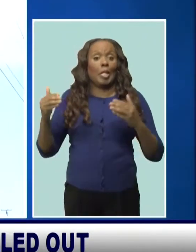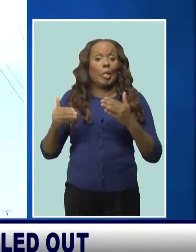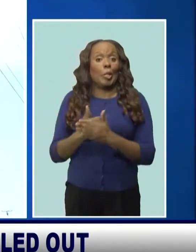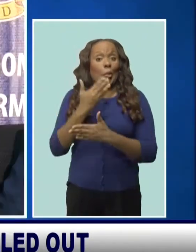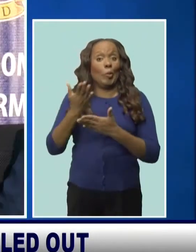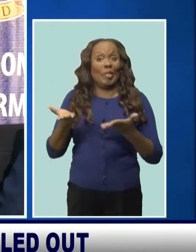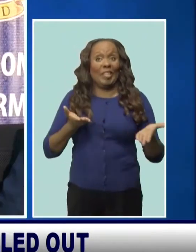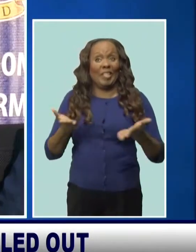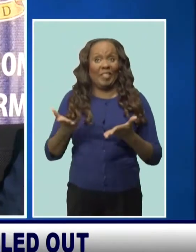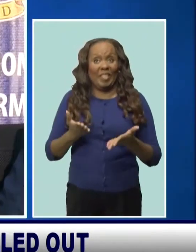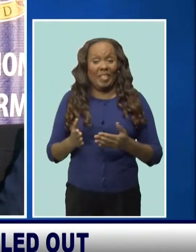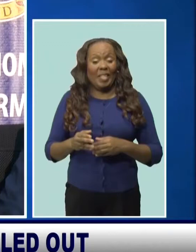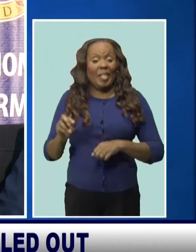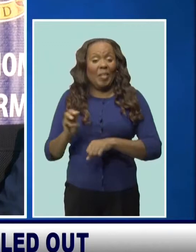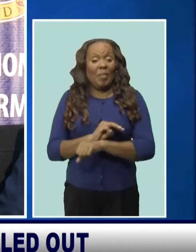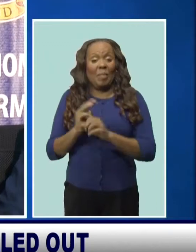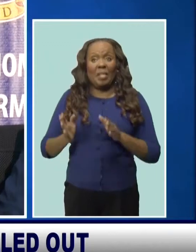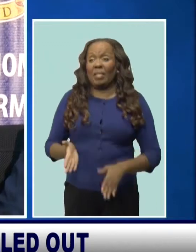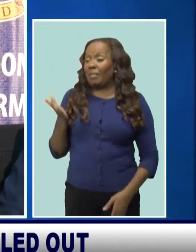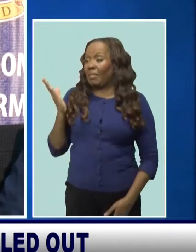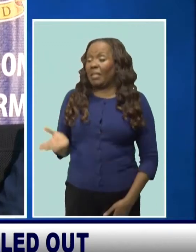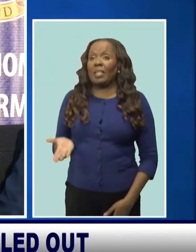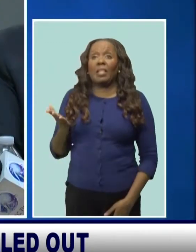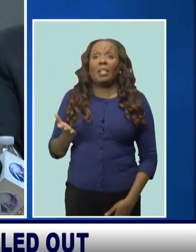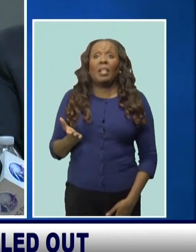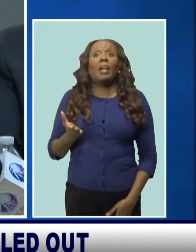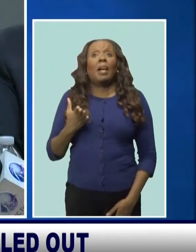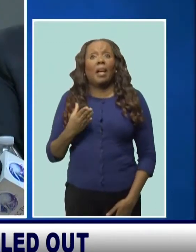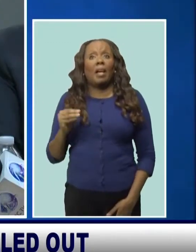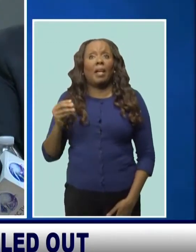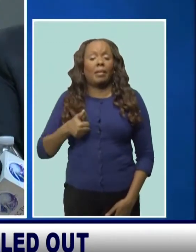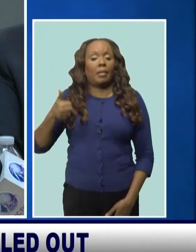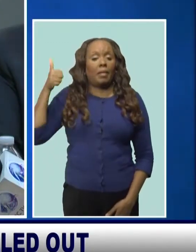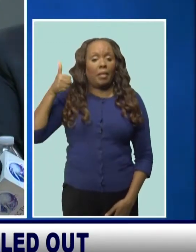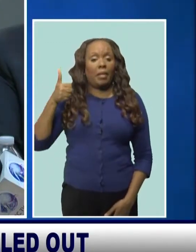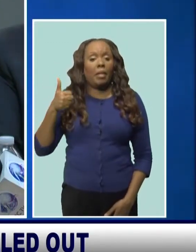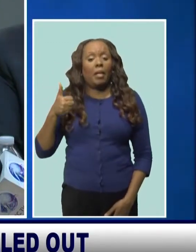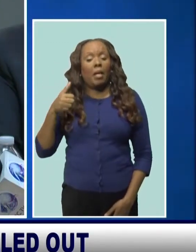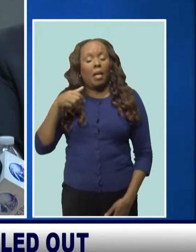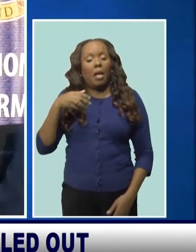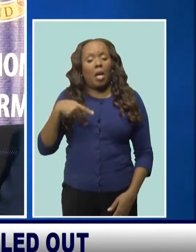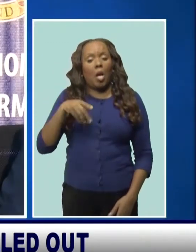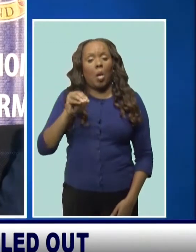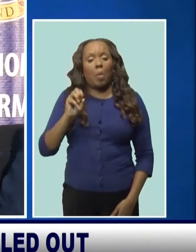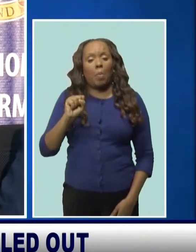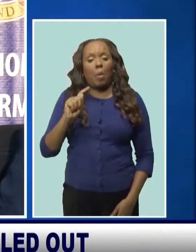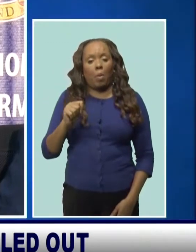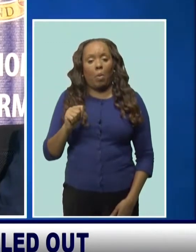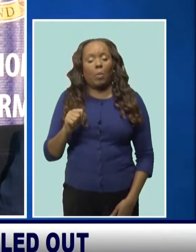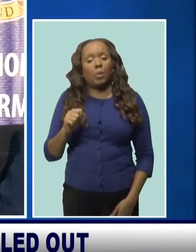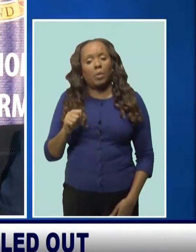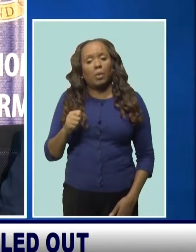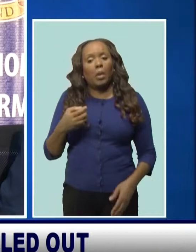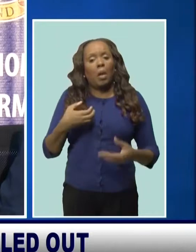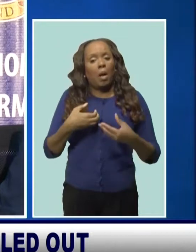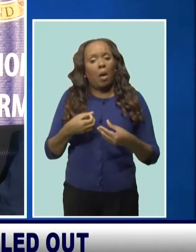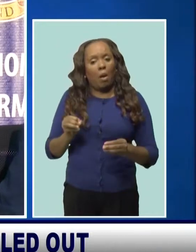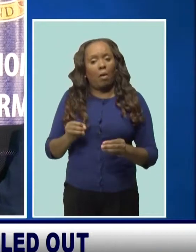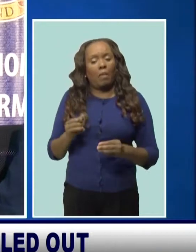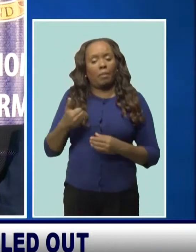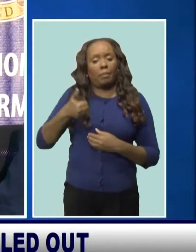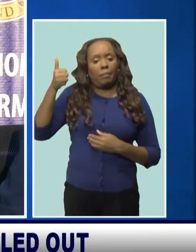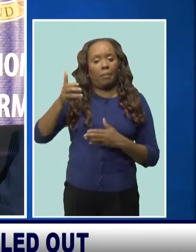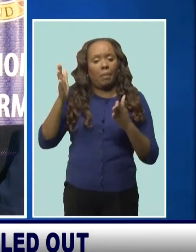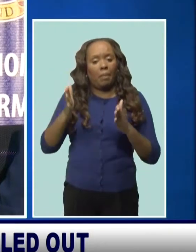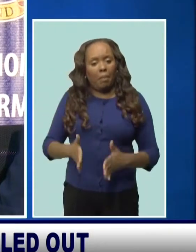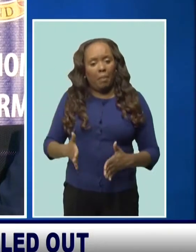announcement from Minister of Home Affairs Wilfred Abrams and Postmaster General Joanne Busby. Our aim is to have